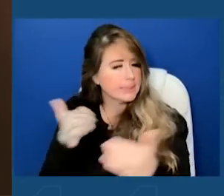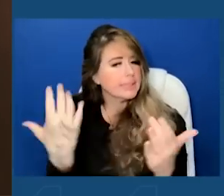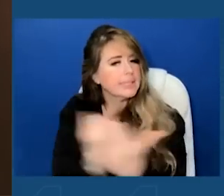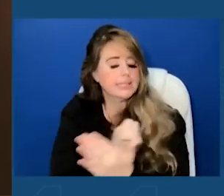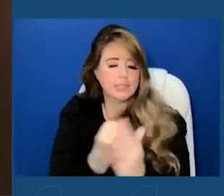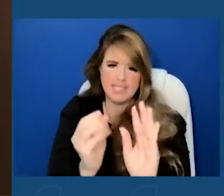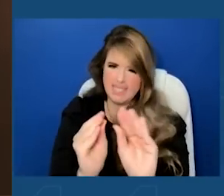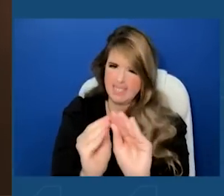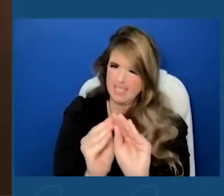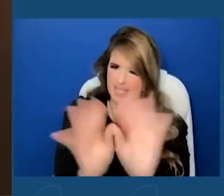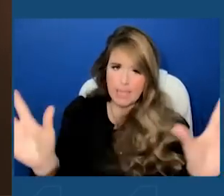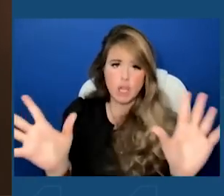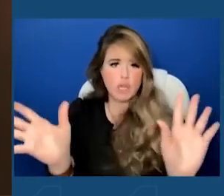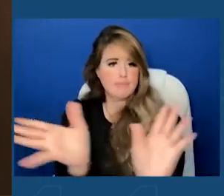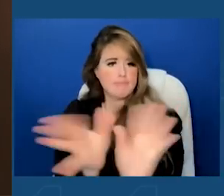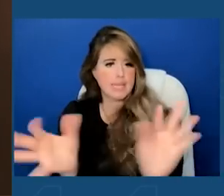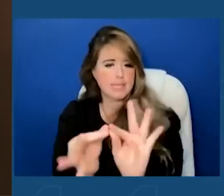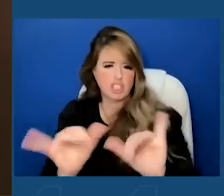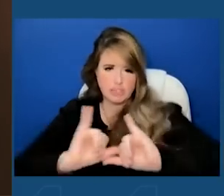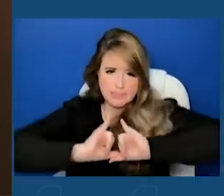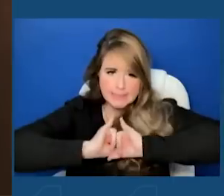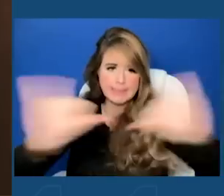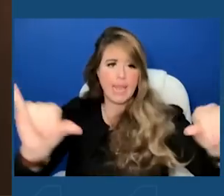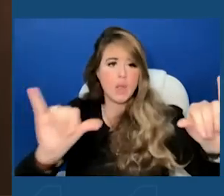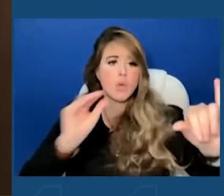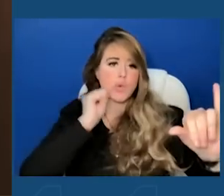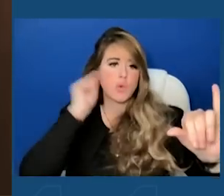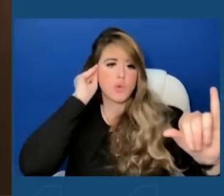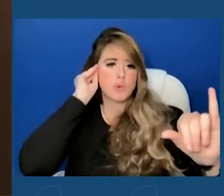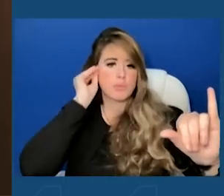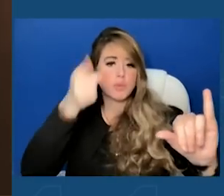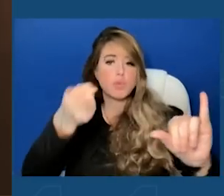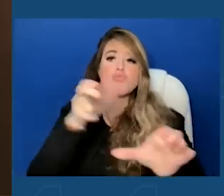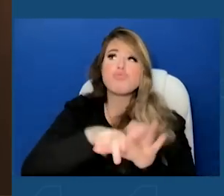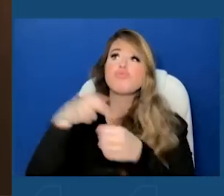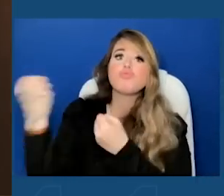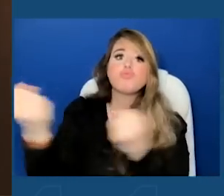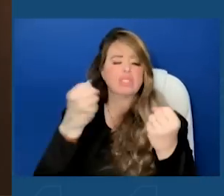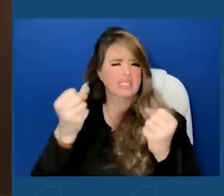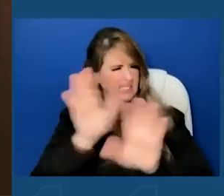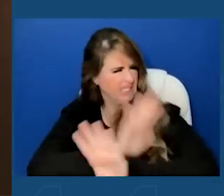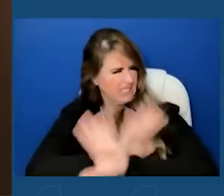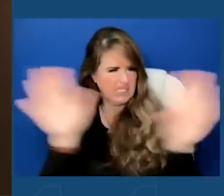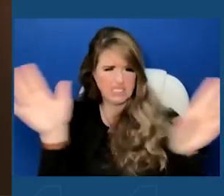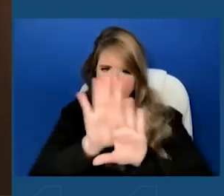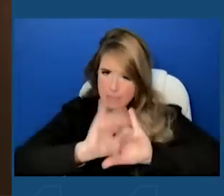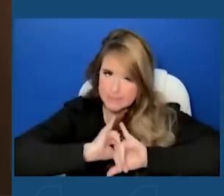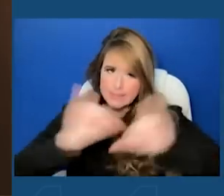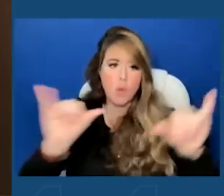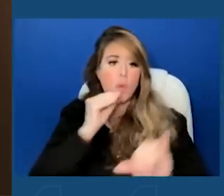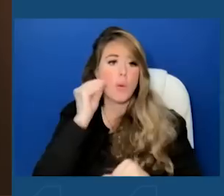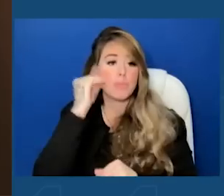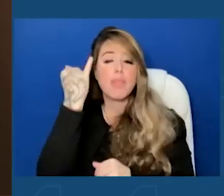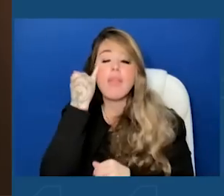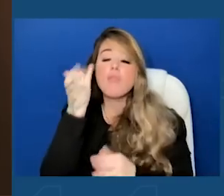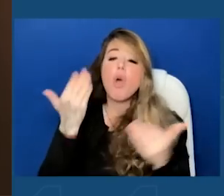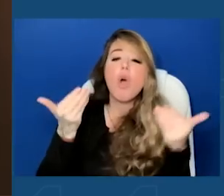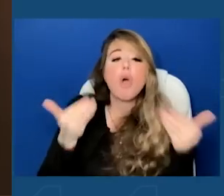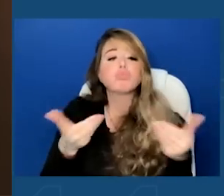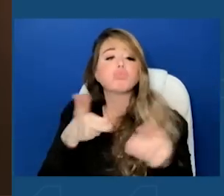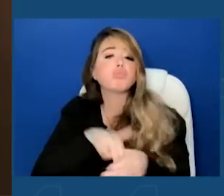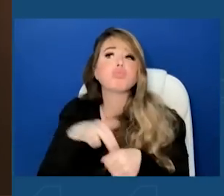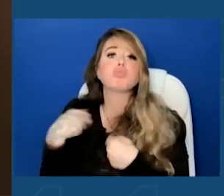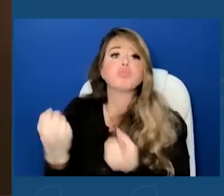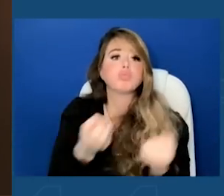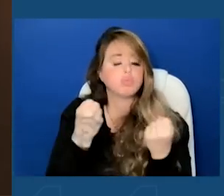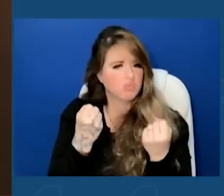that we need people to stay off the roads. You will still get stuck out there. Many streets in the city of